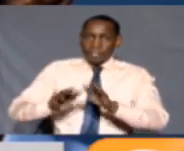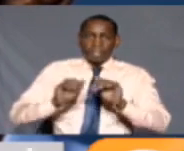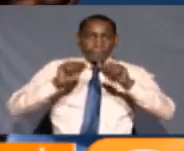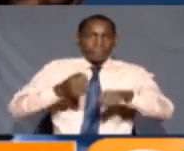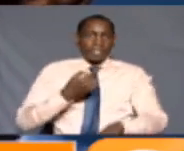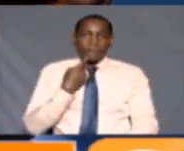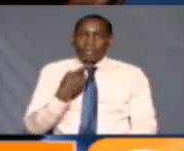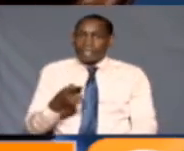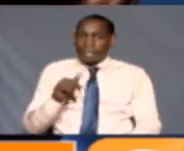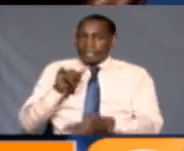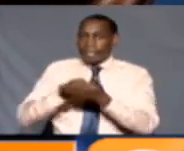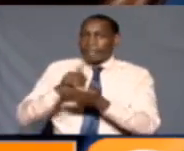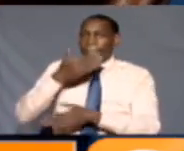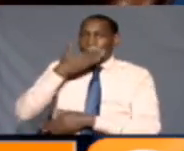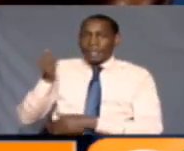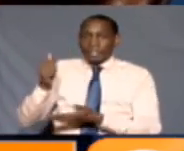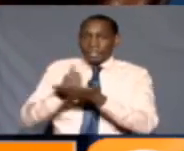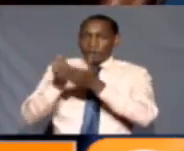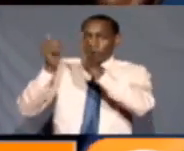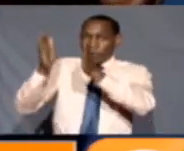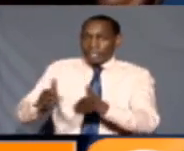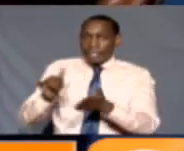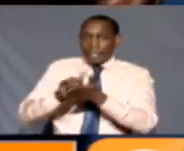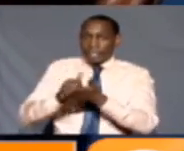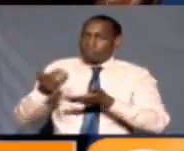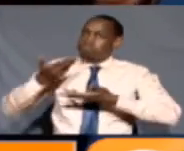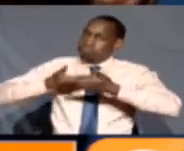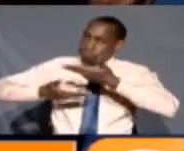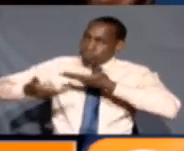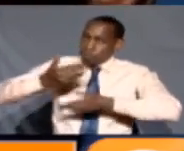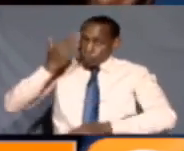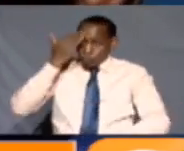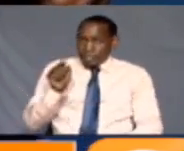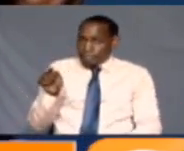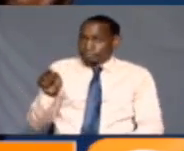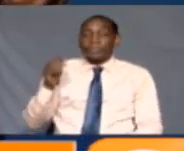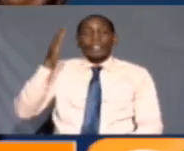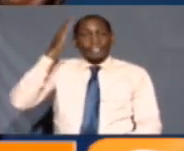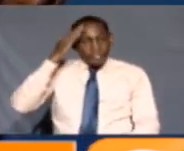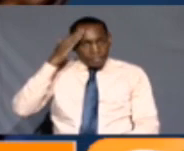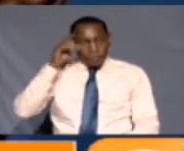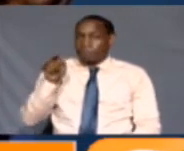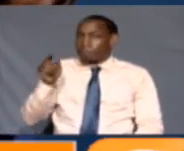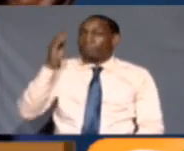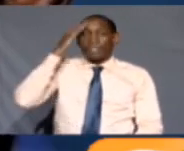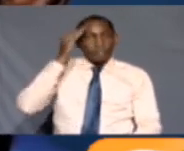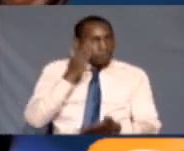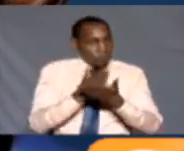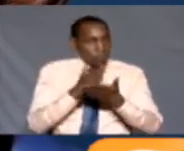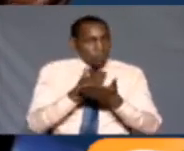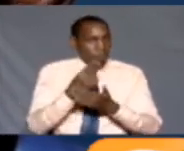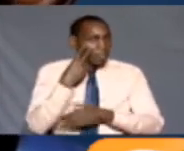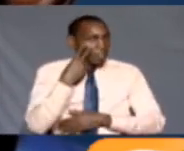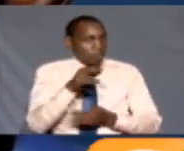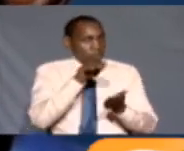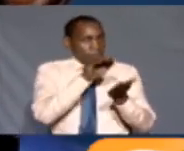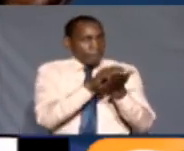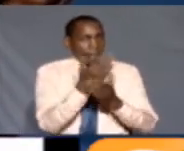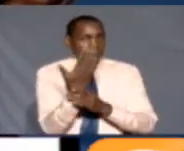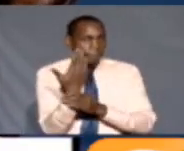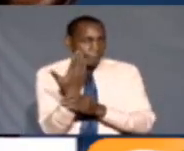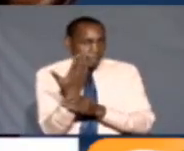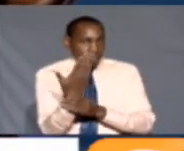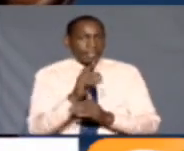you, like, this is among the best auditors I've ever engaged with, because he knew. He knew, actually. He just looked at the bank